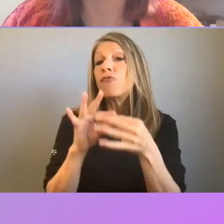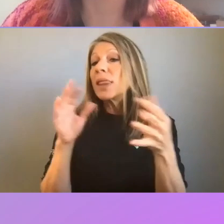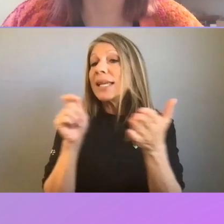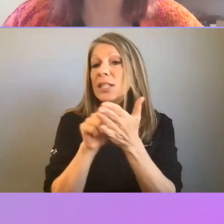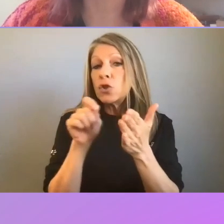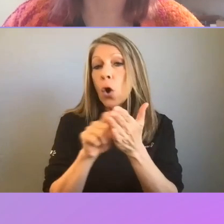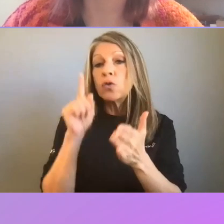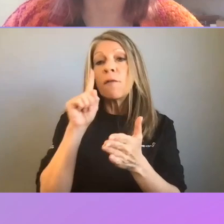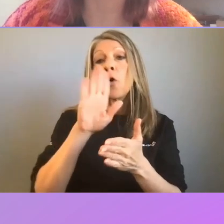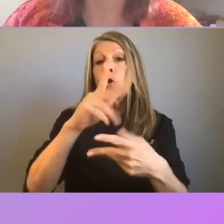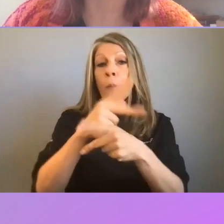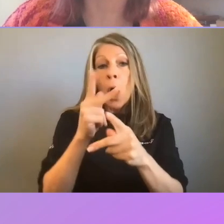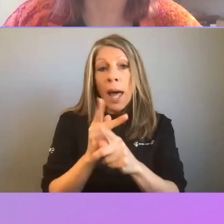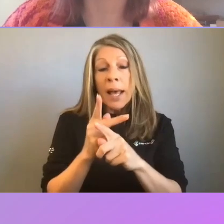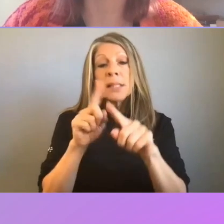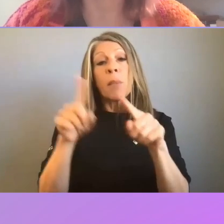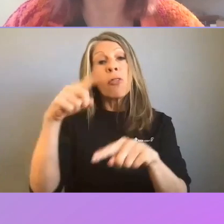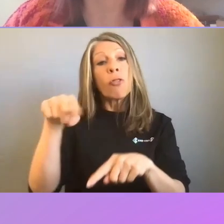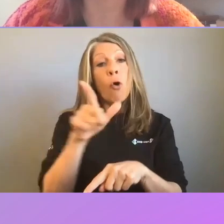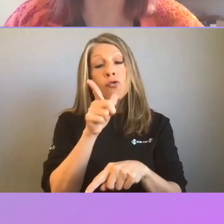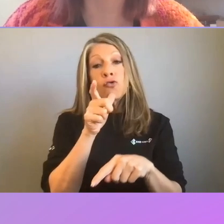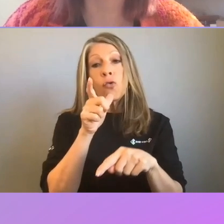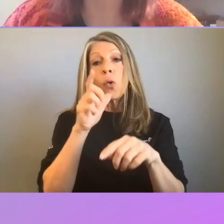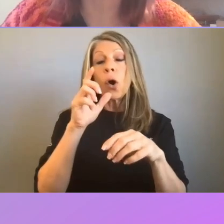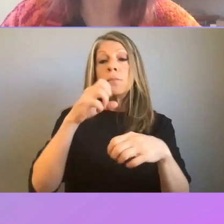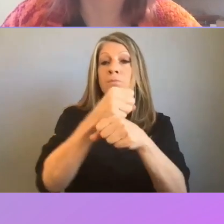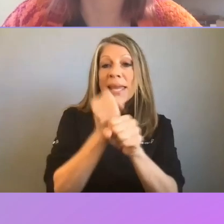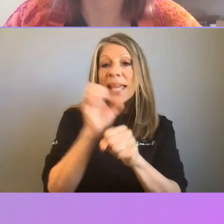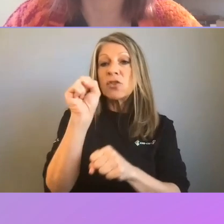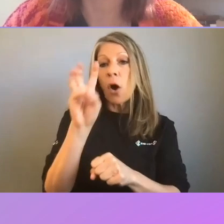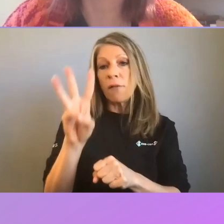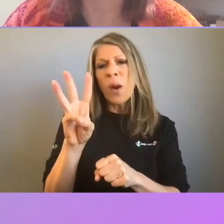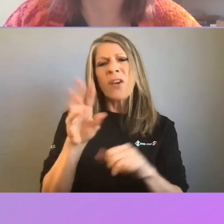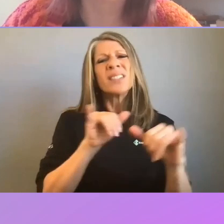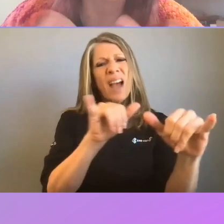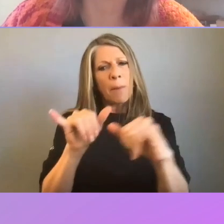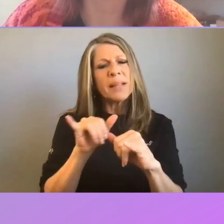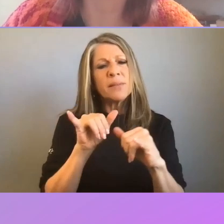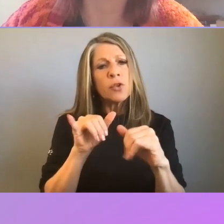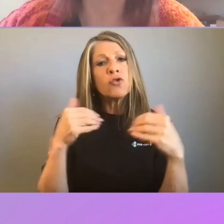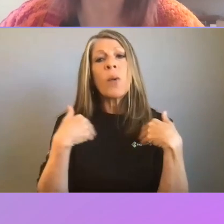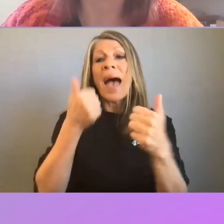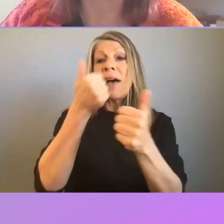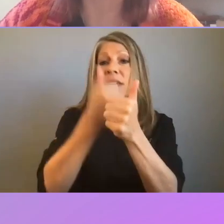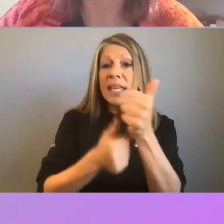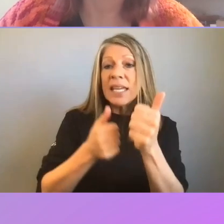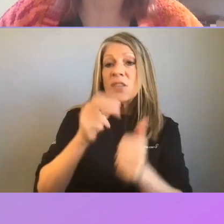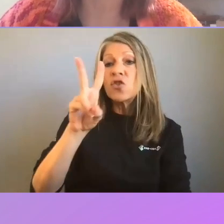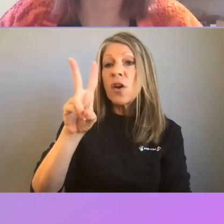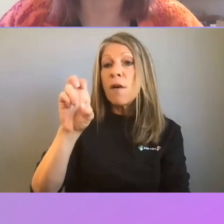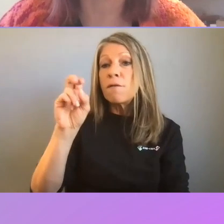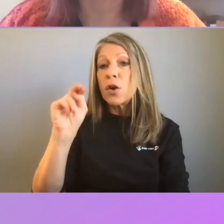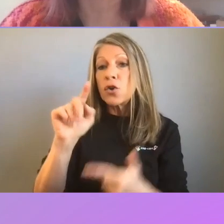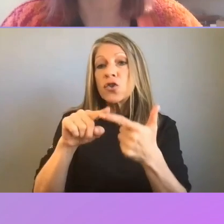for your products, but those who are creating software, it's a pretty common thing to have each version, each release,